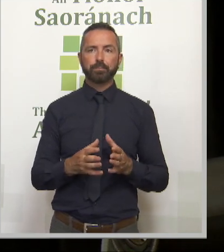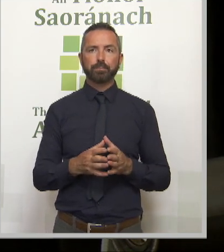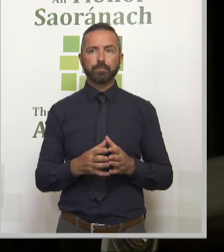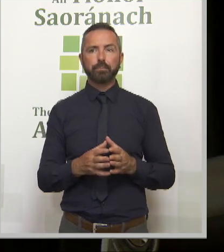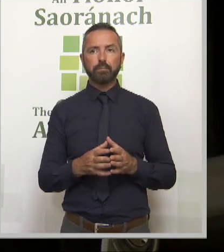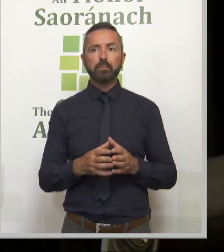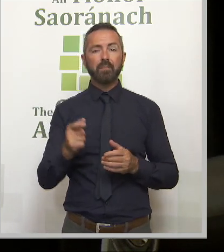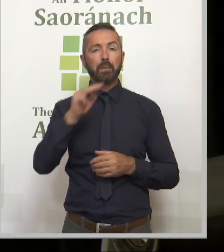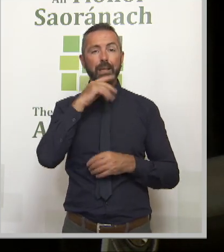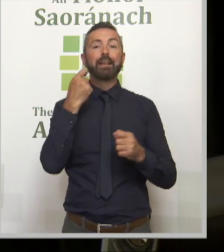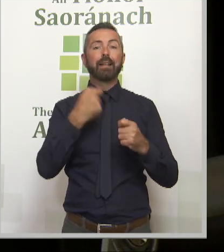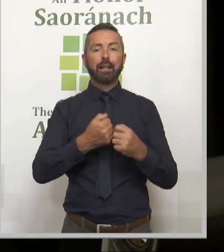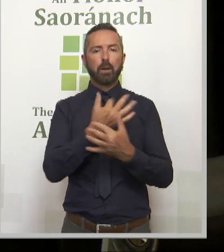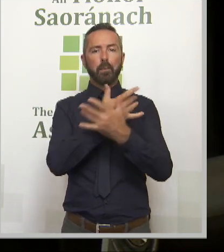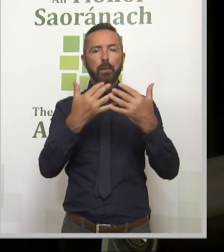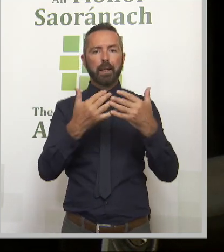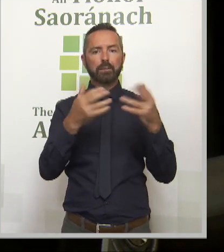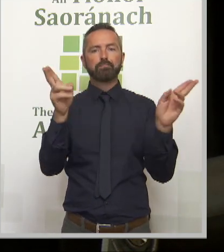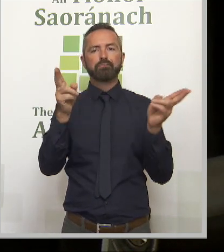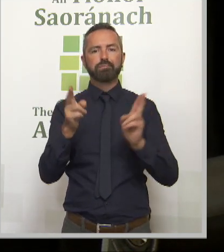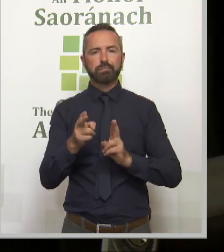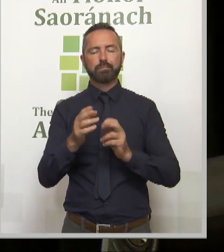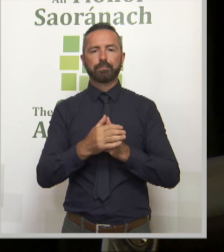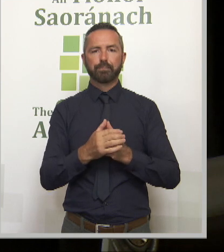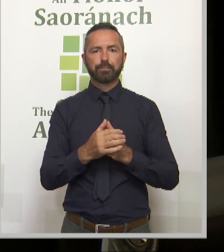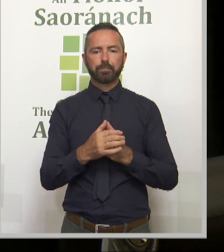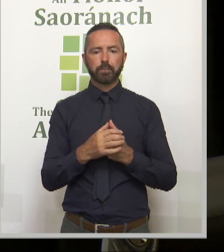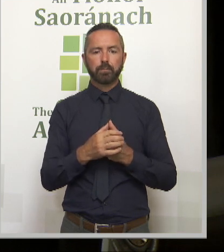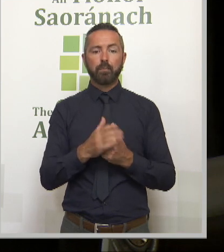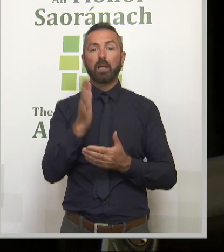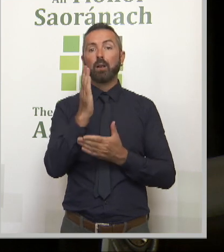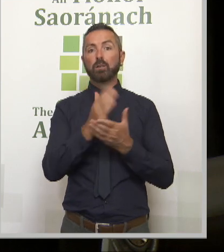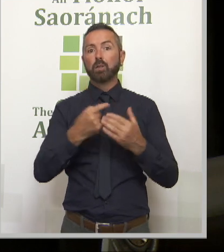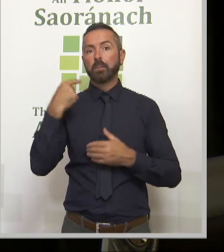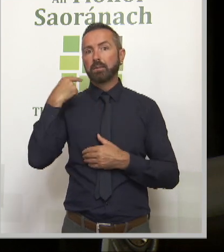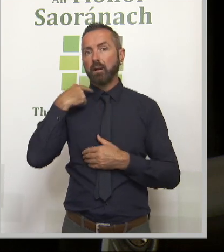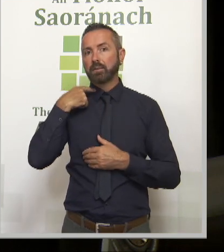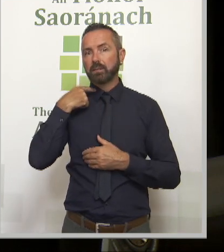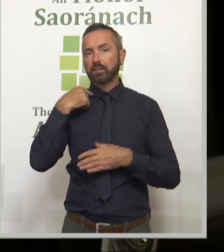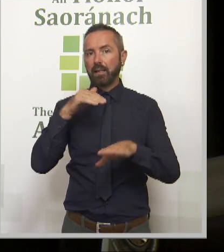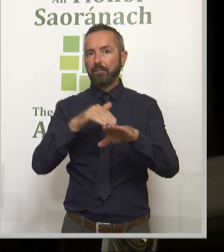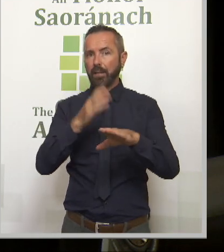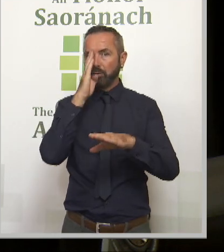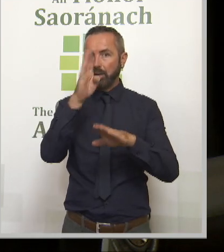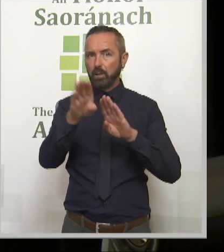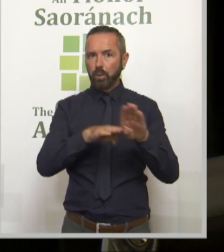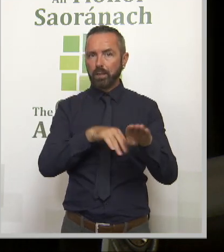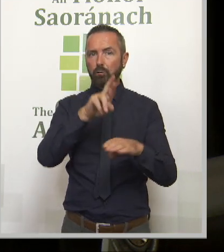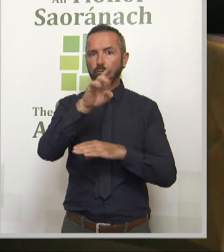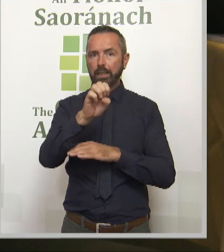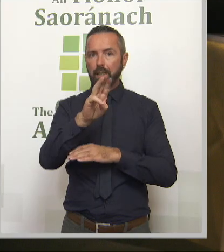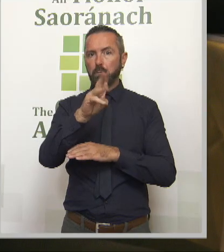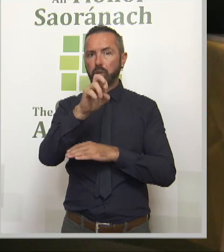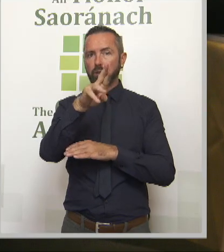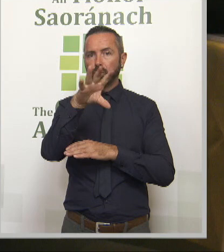And so the population then is gradually undermined. Some toxins actually interfere directly with the reproductive system and can lead